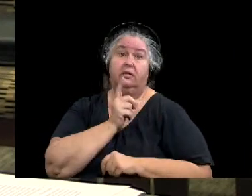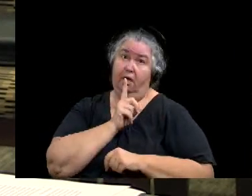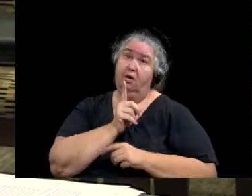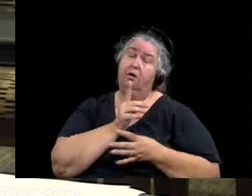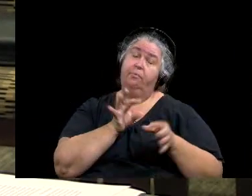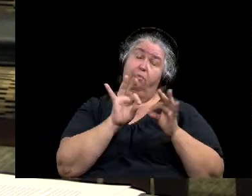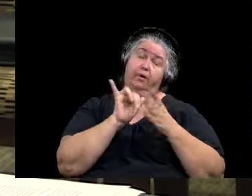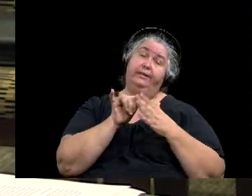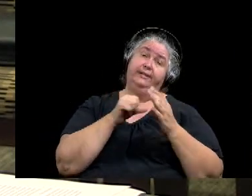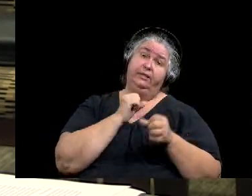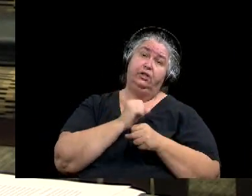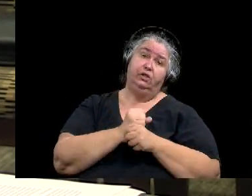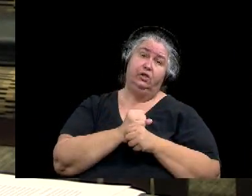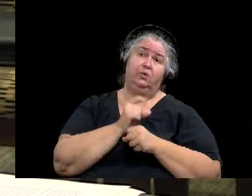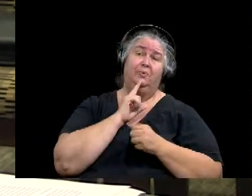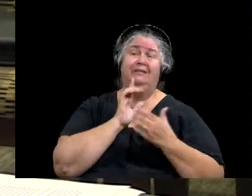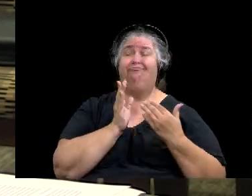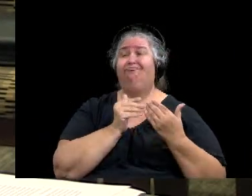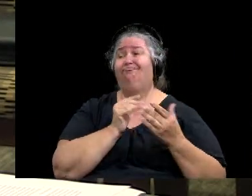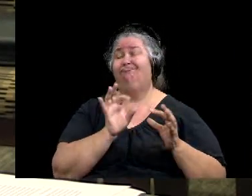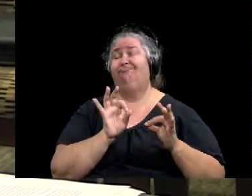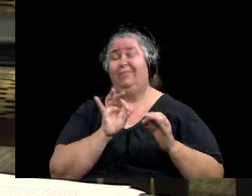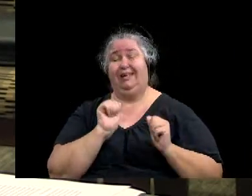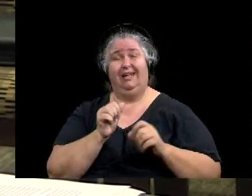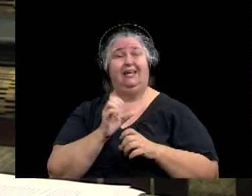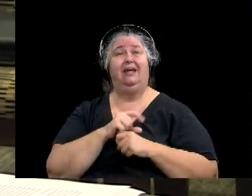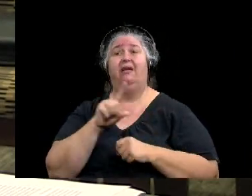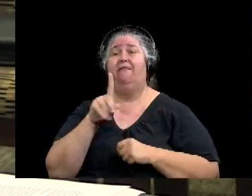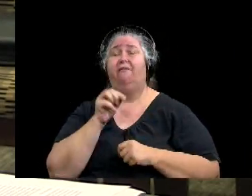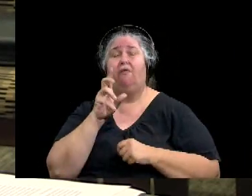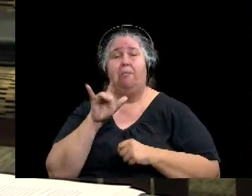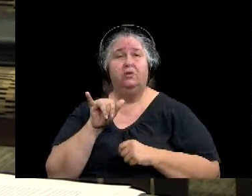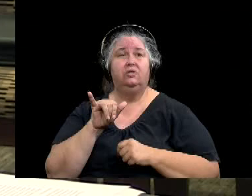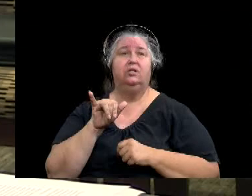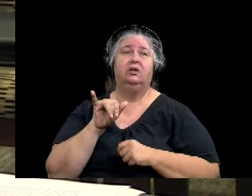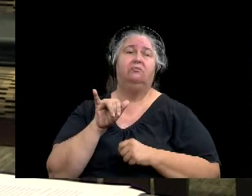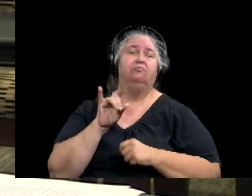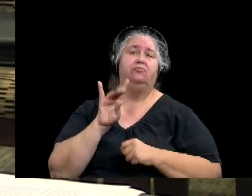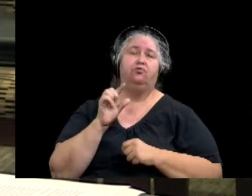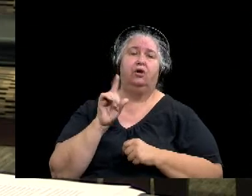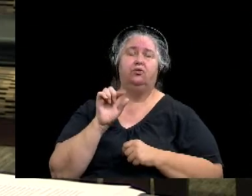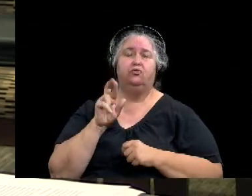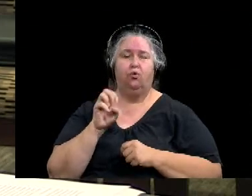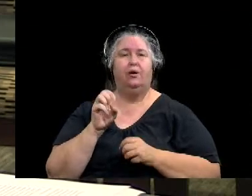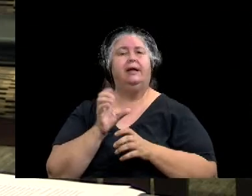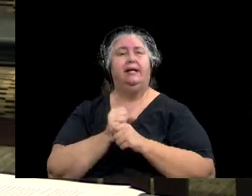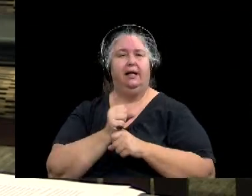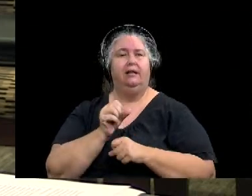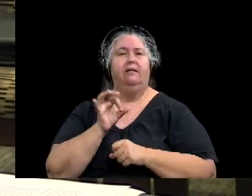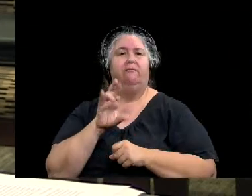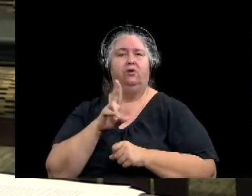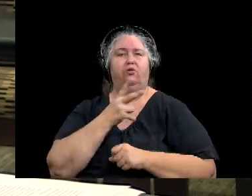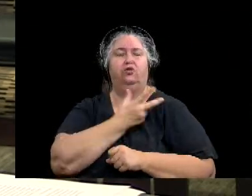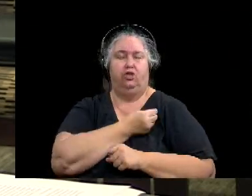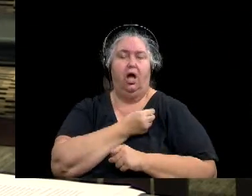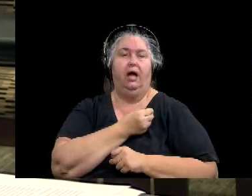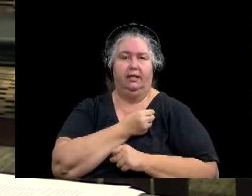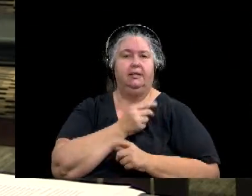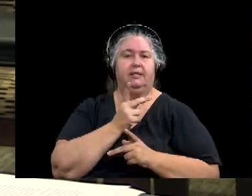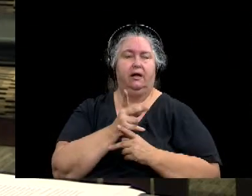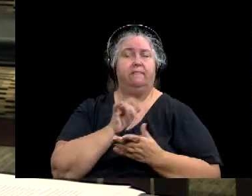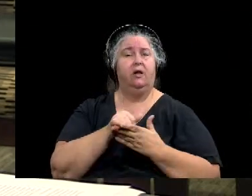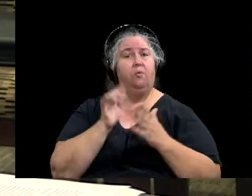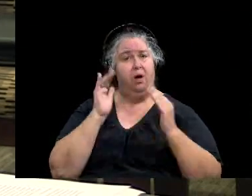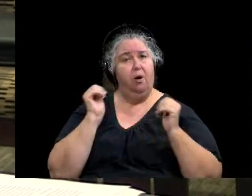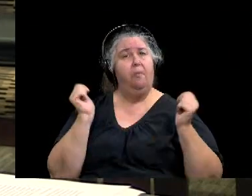this year. That's very easy. You can get them at most pharmacies, drugstores, or grocery stores. Get your flu shots and take care of that. And we hope that